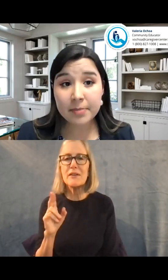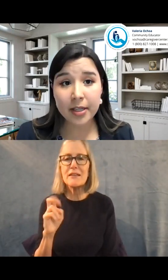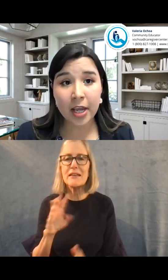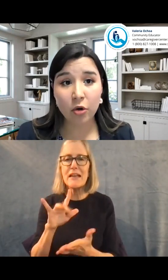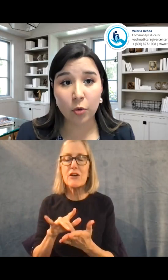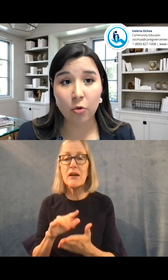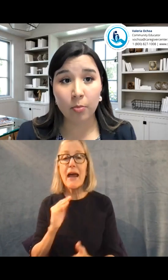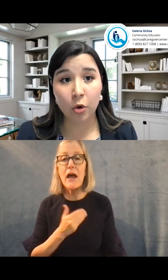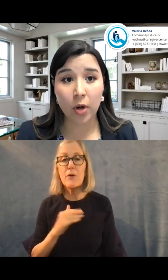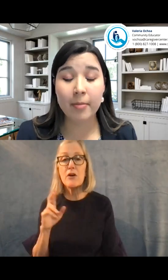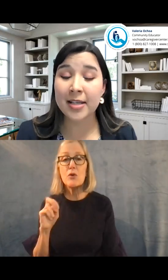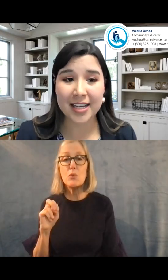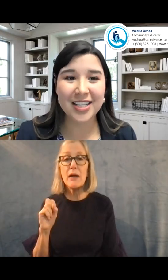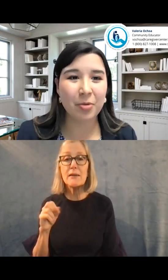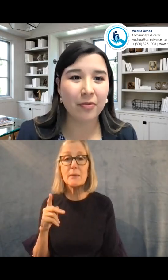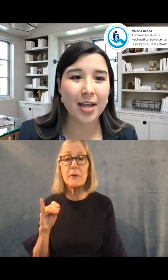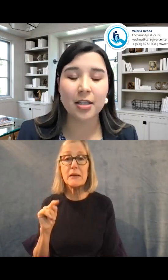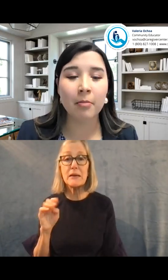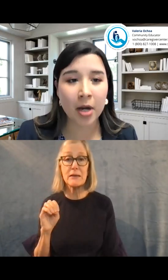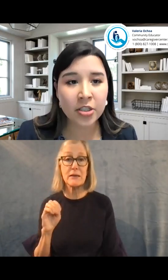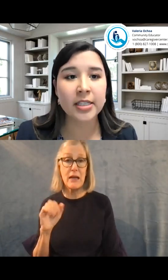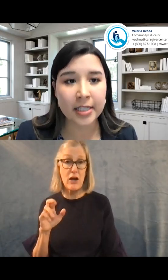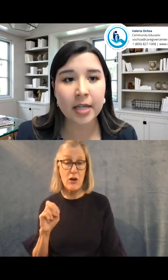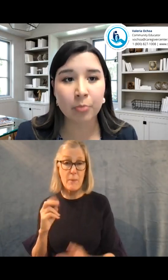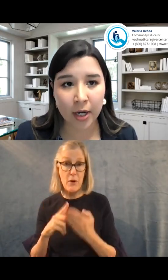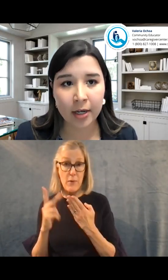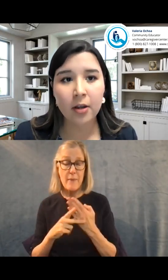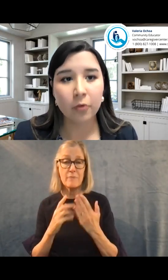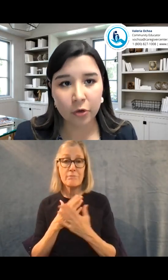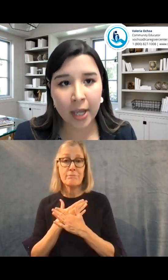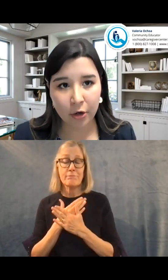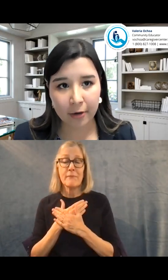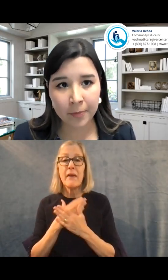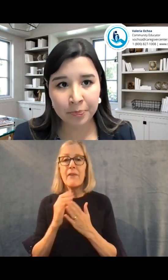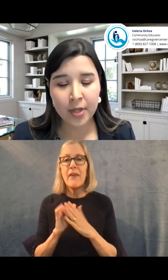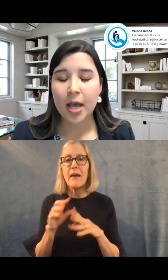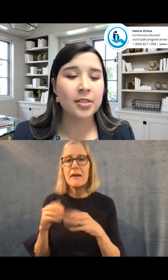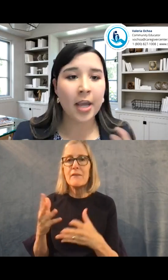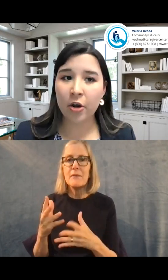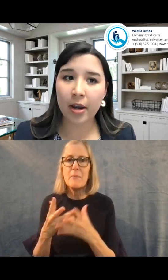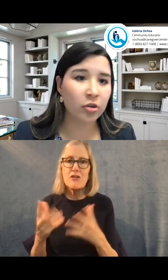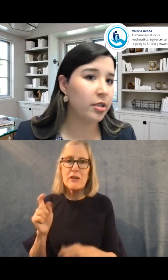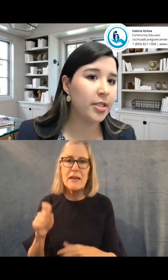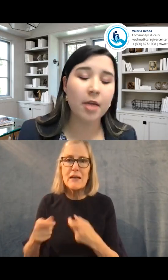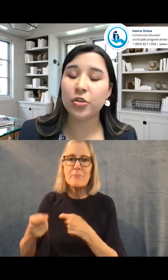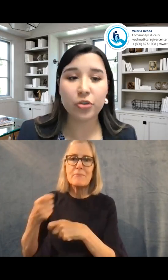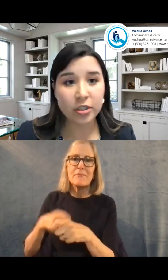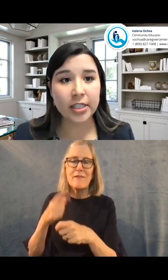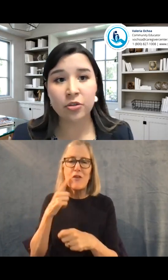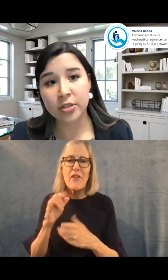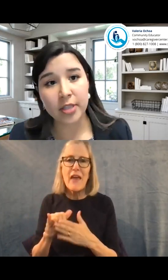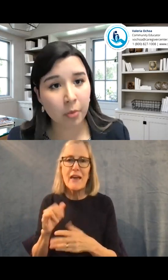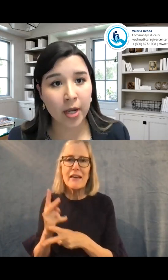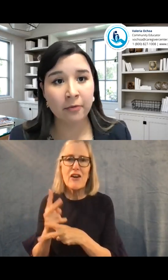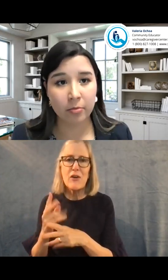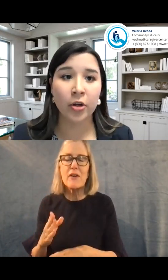Our Respite Care program essentially provides a much needed break for the caregiver. As a caregiver, sometimes you just